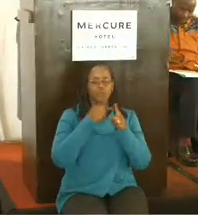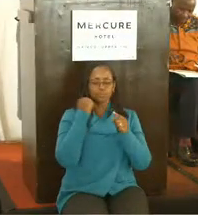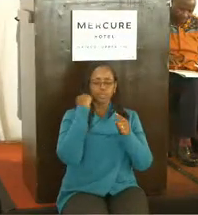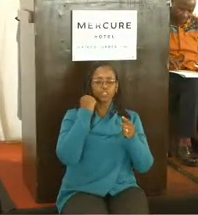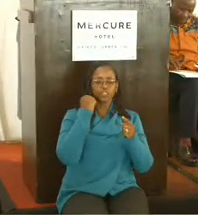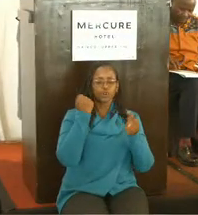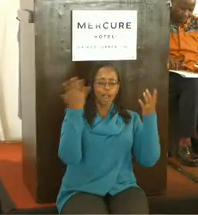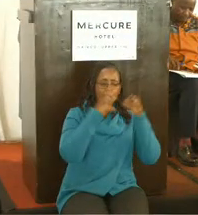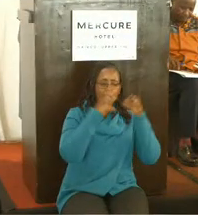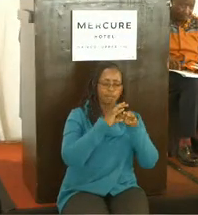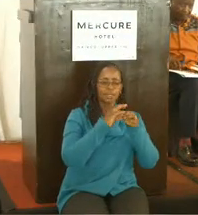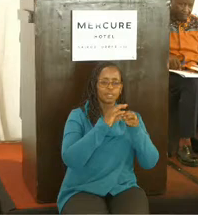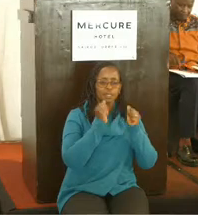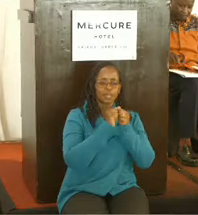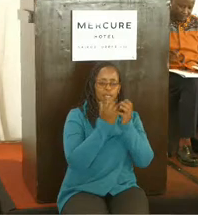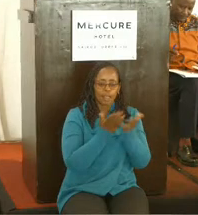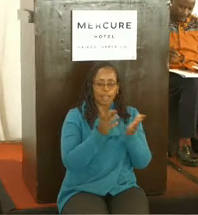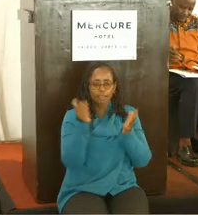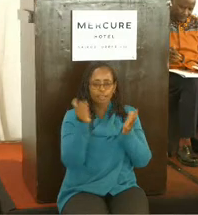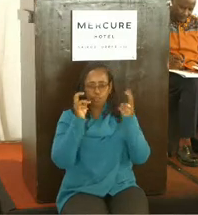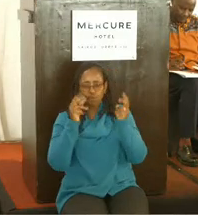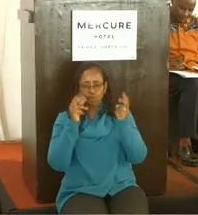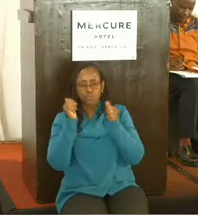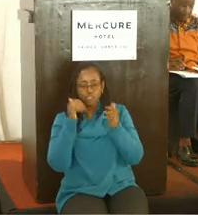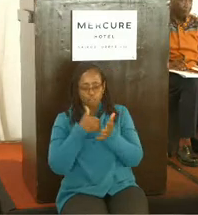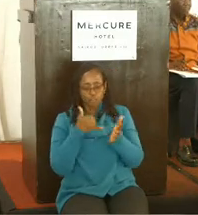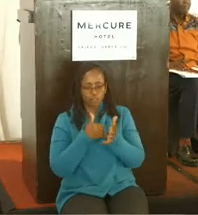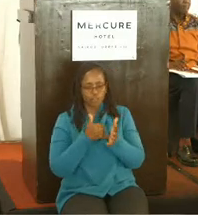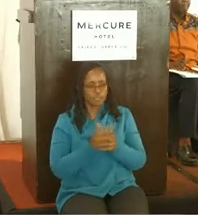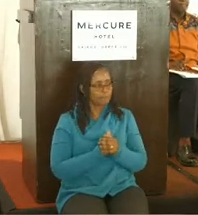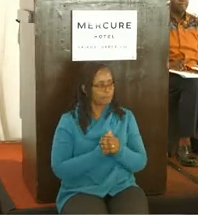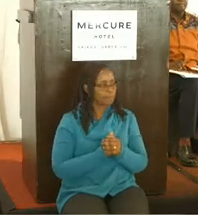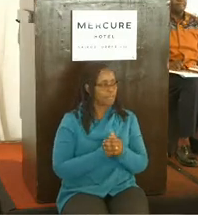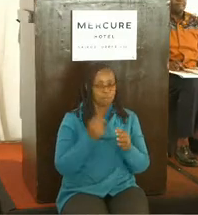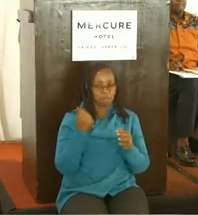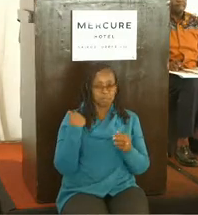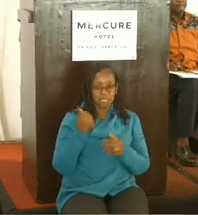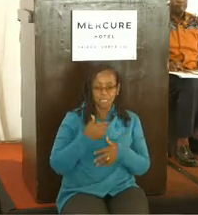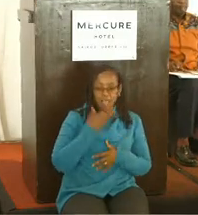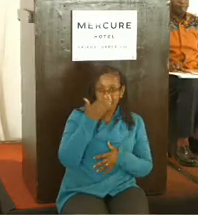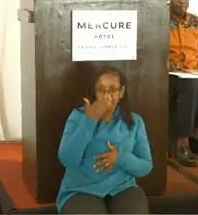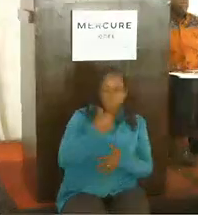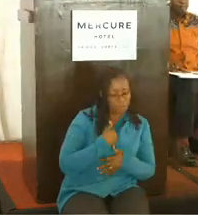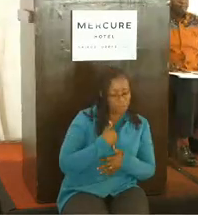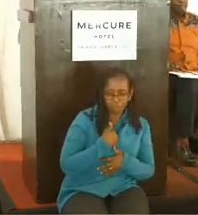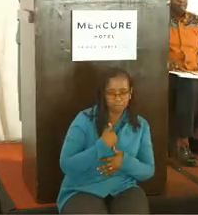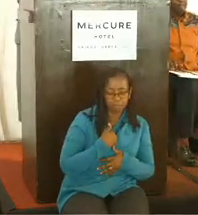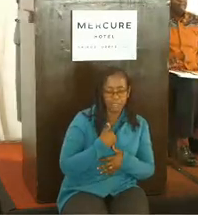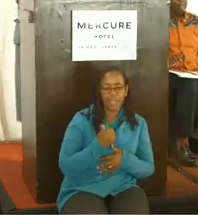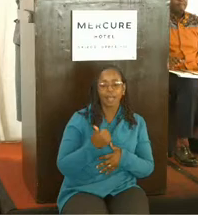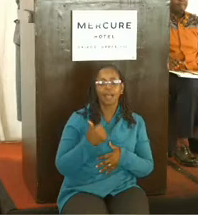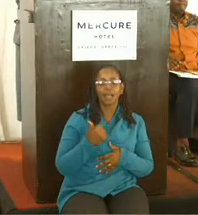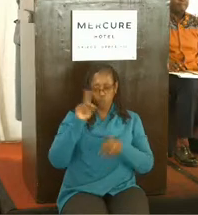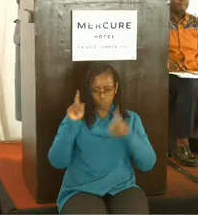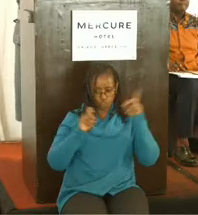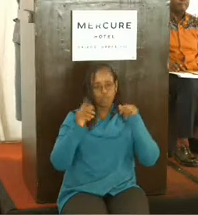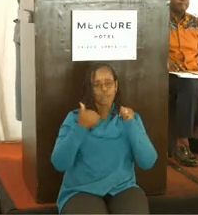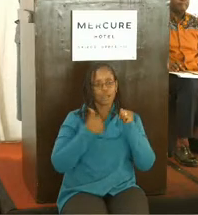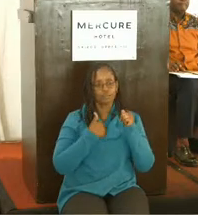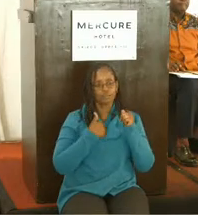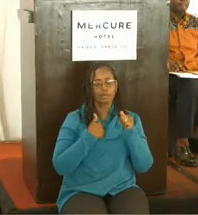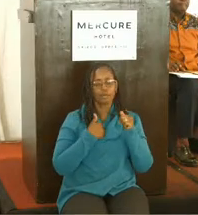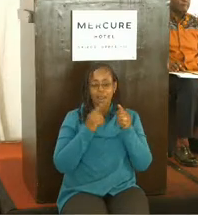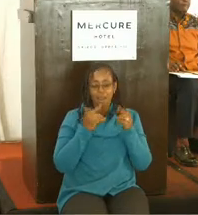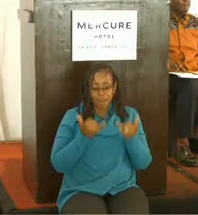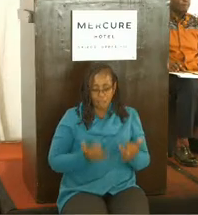okay um thank you very much I don't think I have as I said I don't have answers I have questions and I think what we are doing is we're